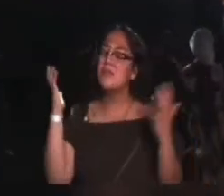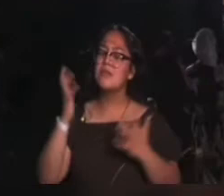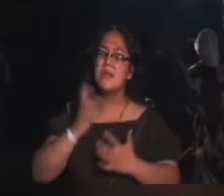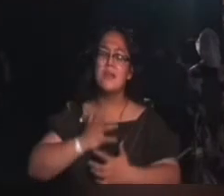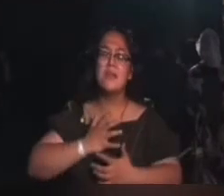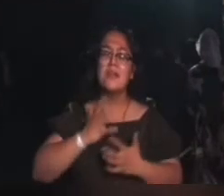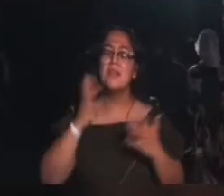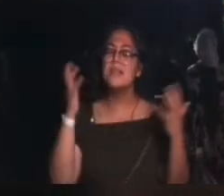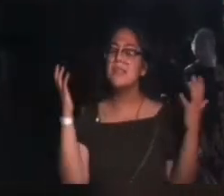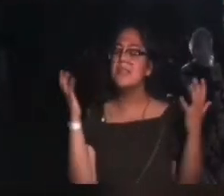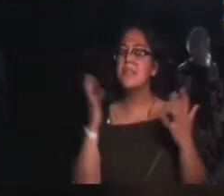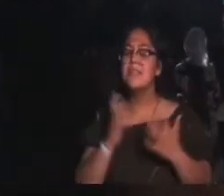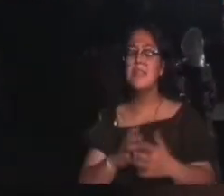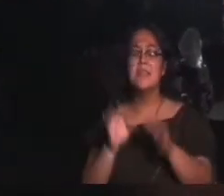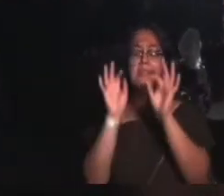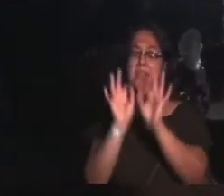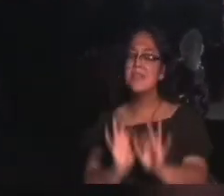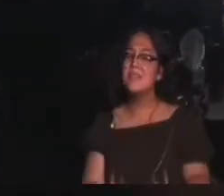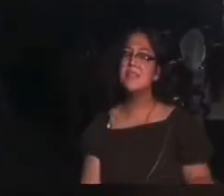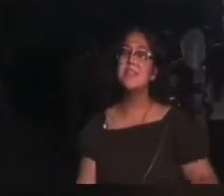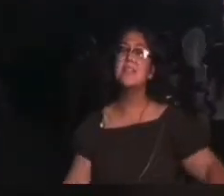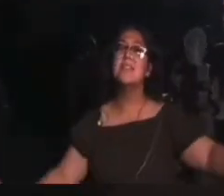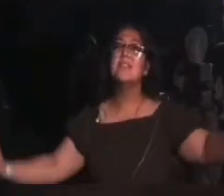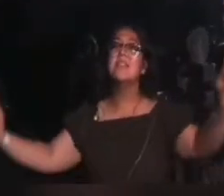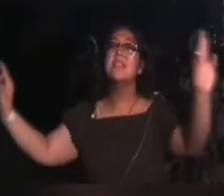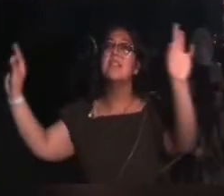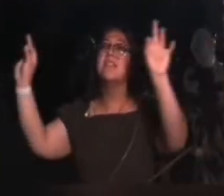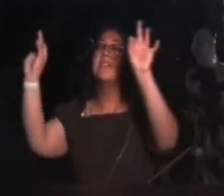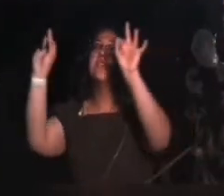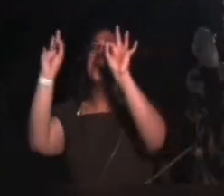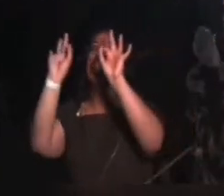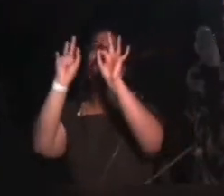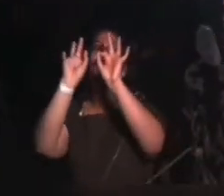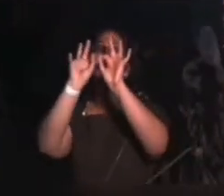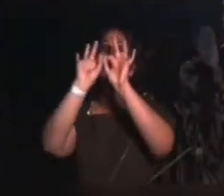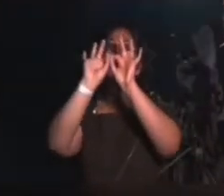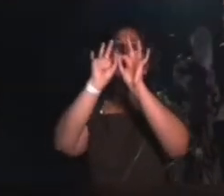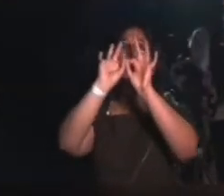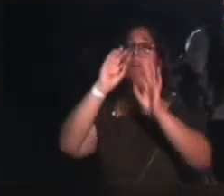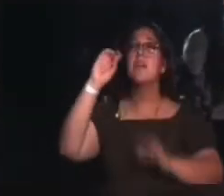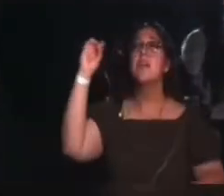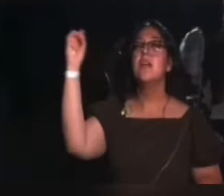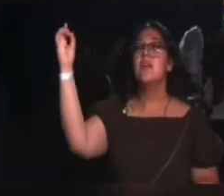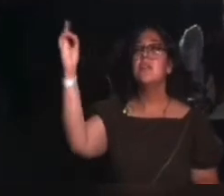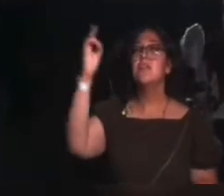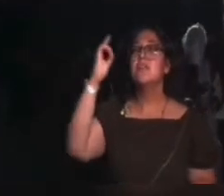impresionante, impresionante. Tú eres digno.